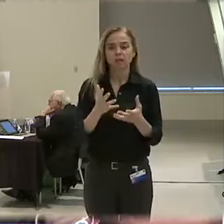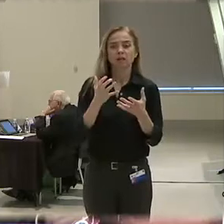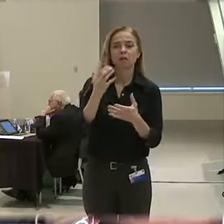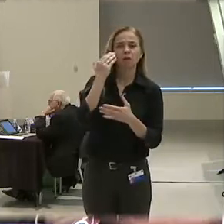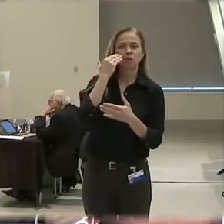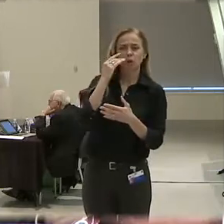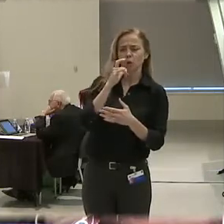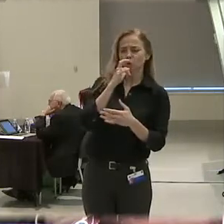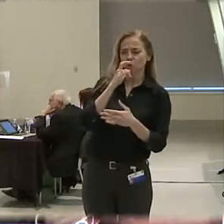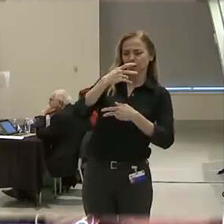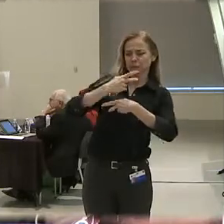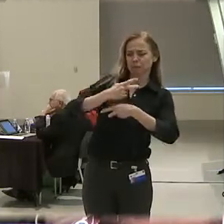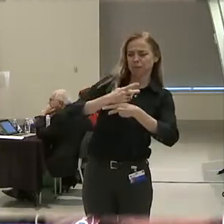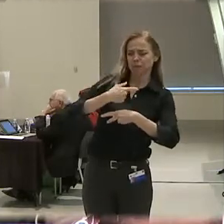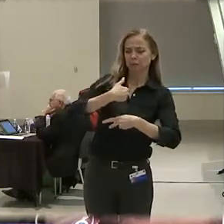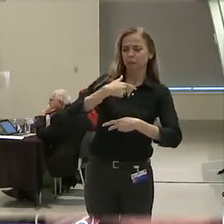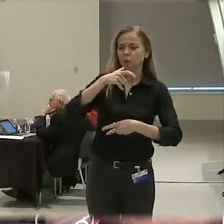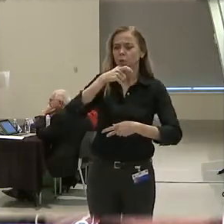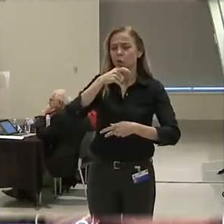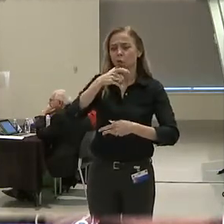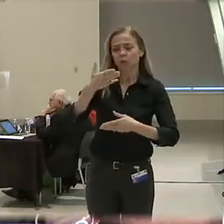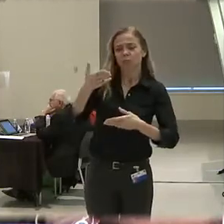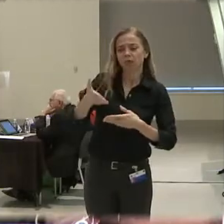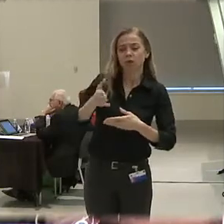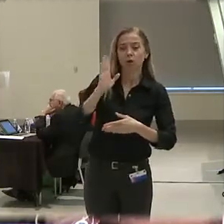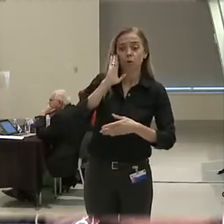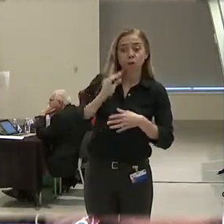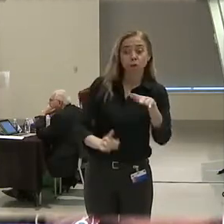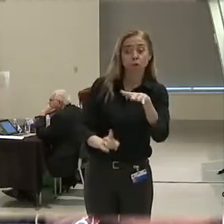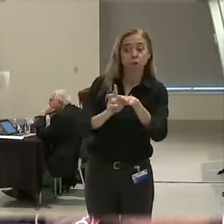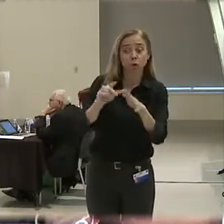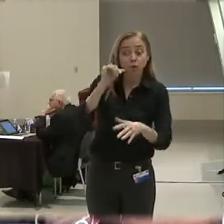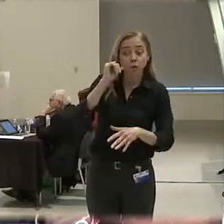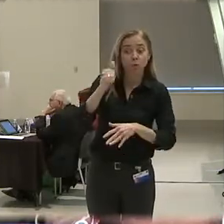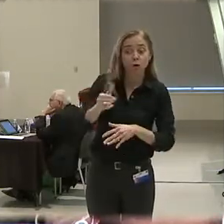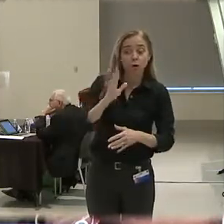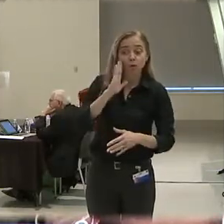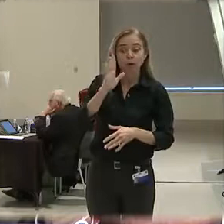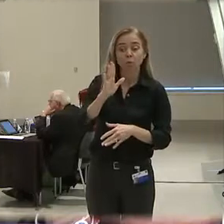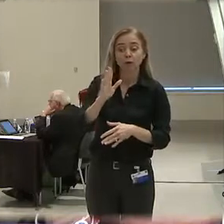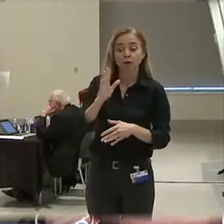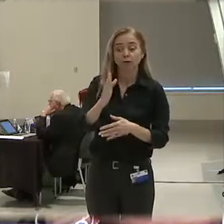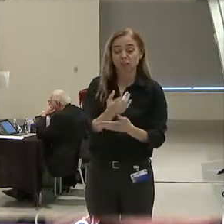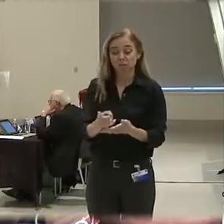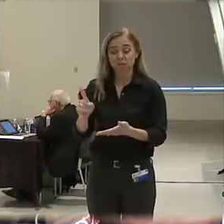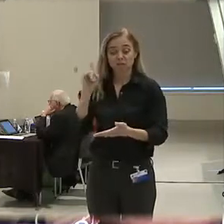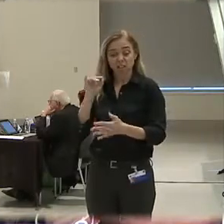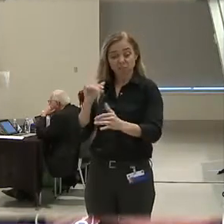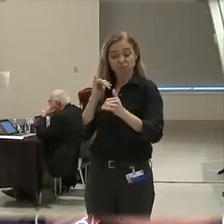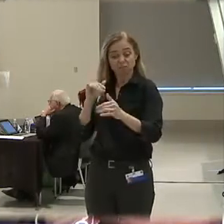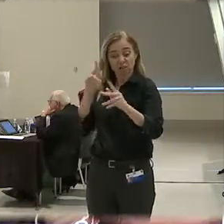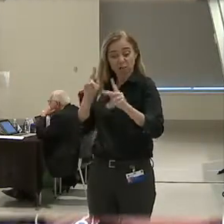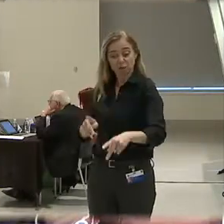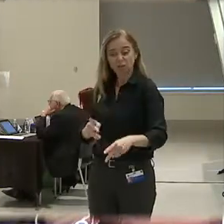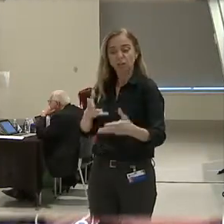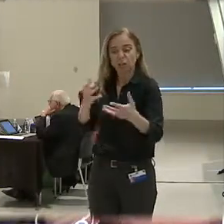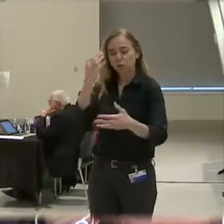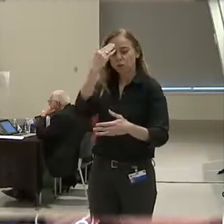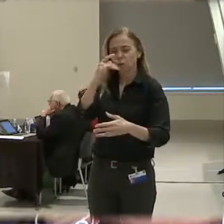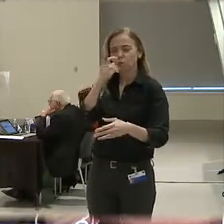who is policing them. They want to know that they will be there tomorrow. They want to know that they were there last week. They want to know their